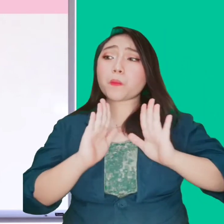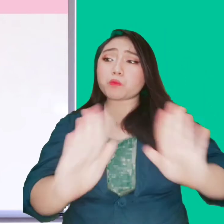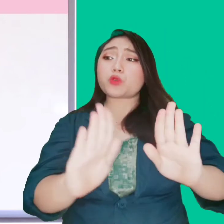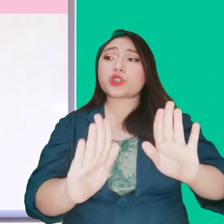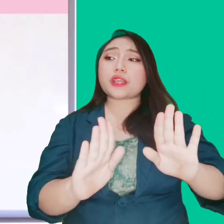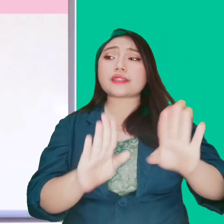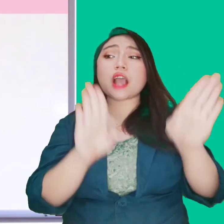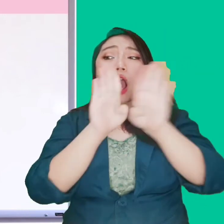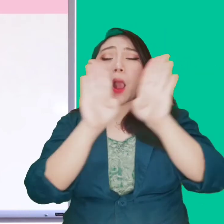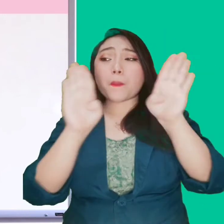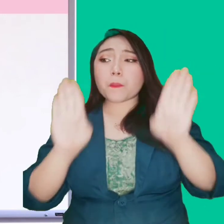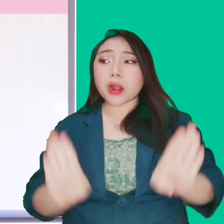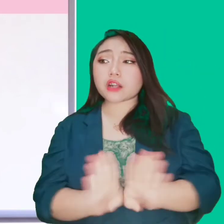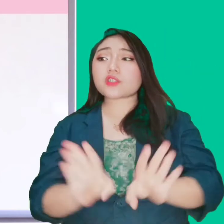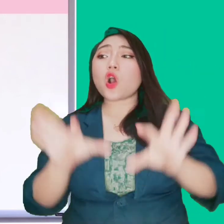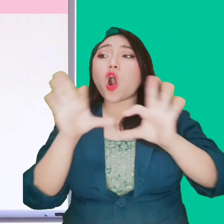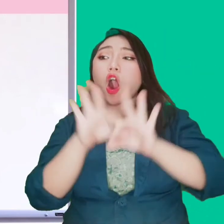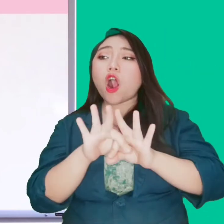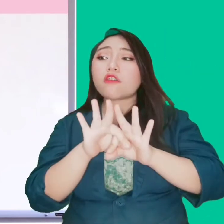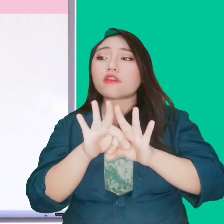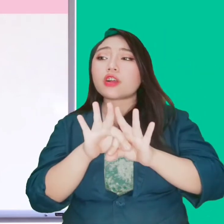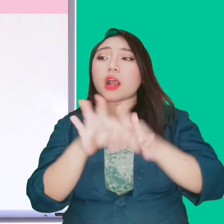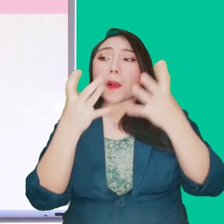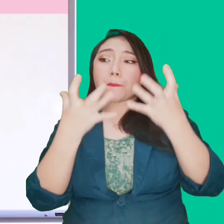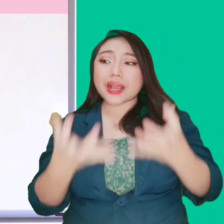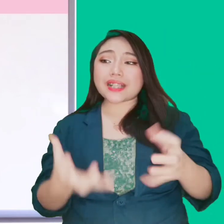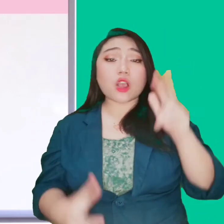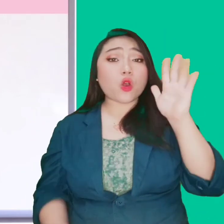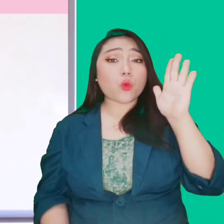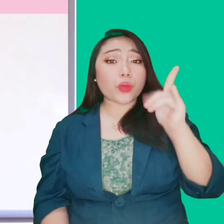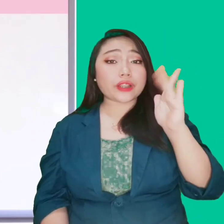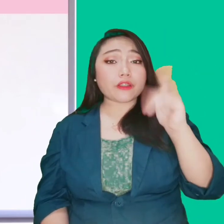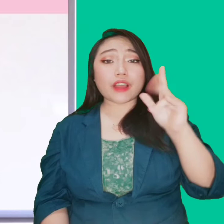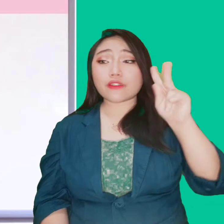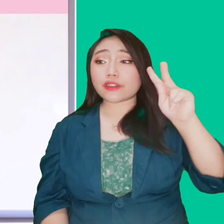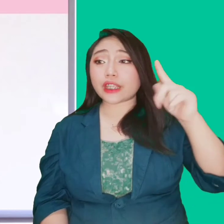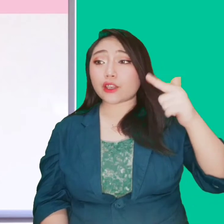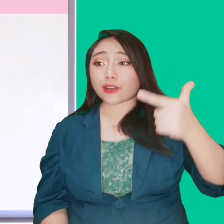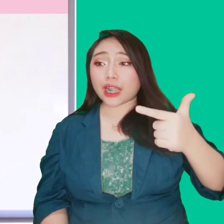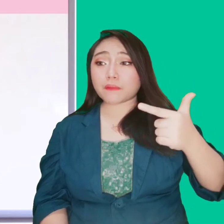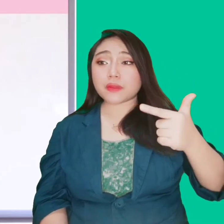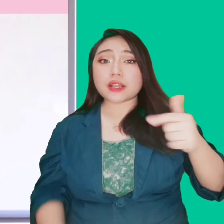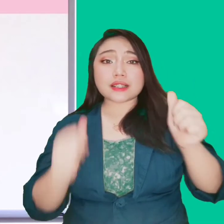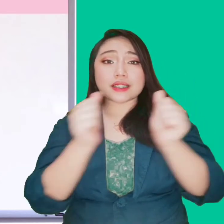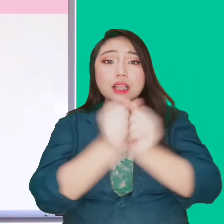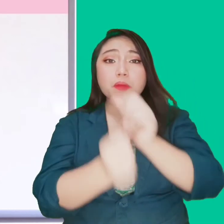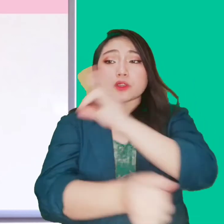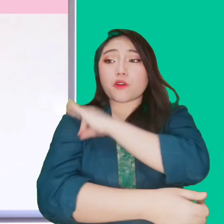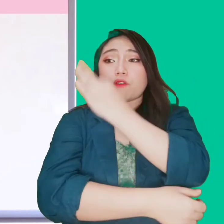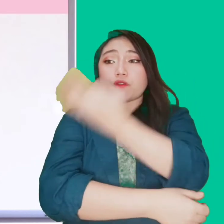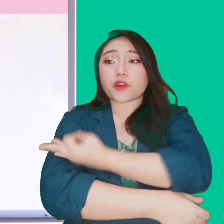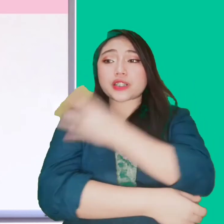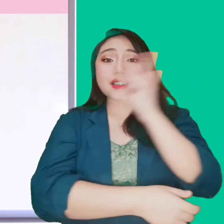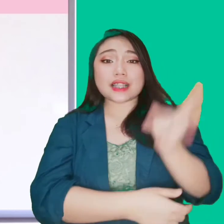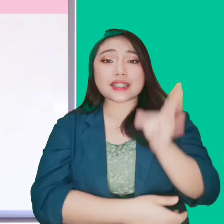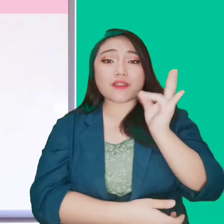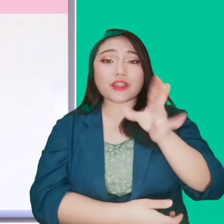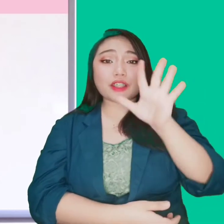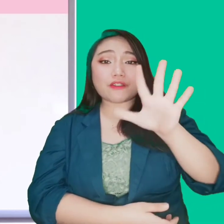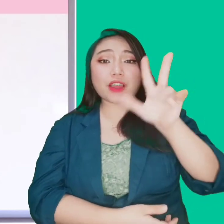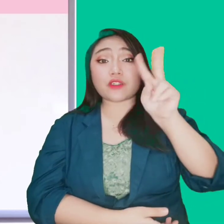The boy pushes a box of mass 25 kilograms with a force